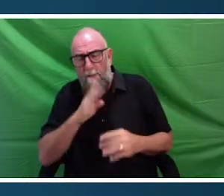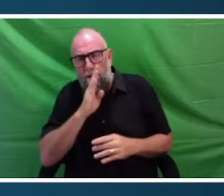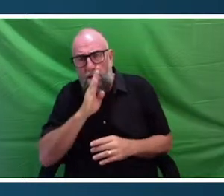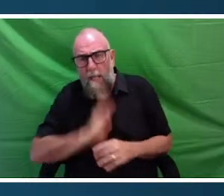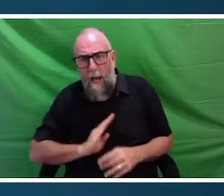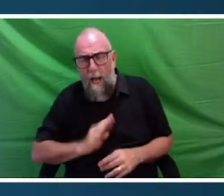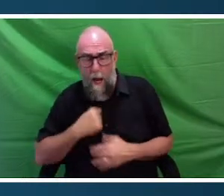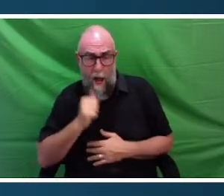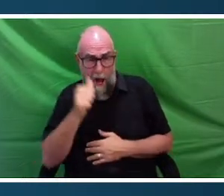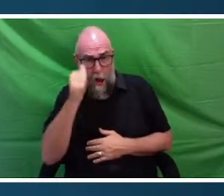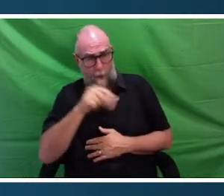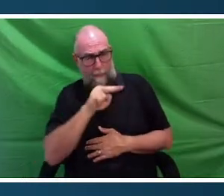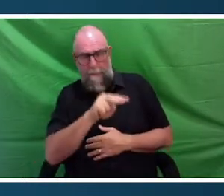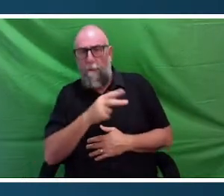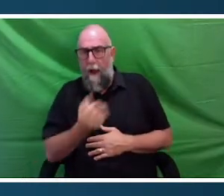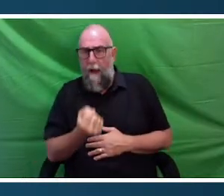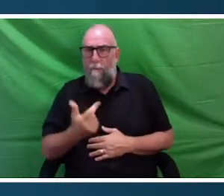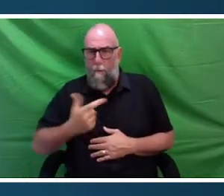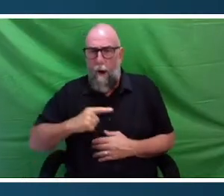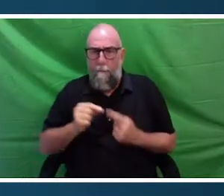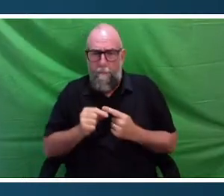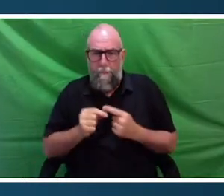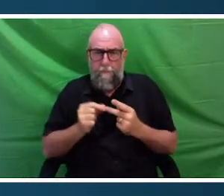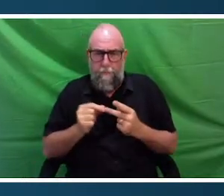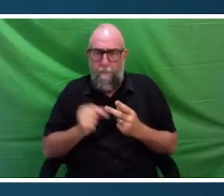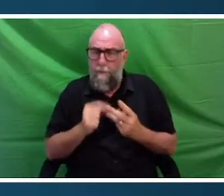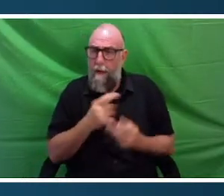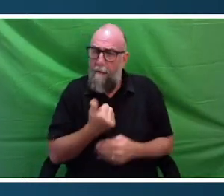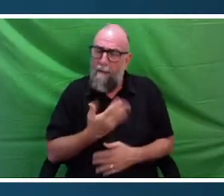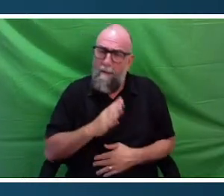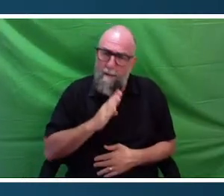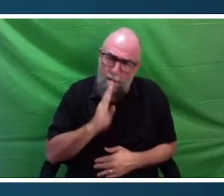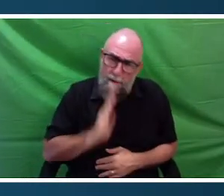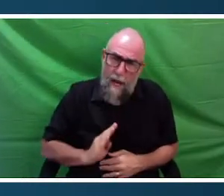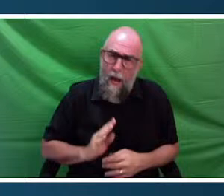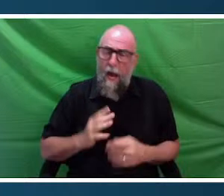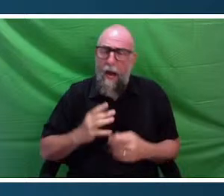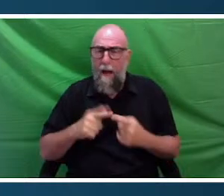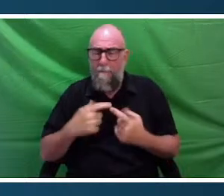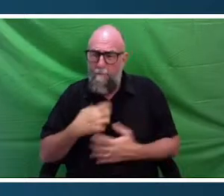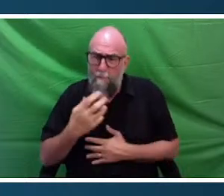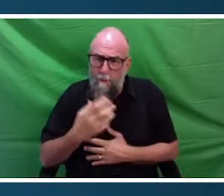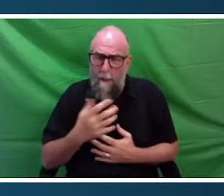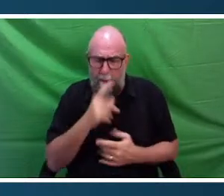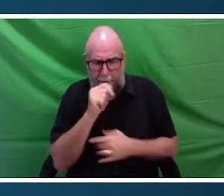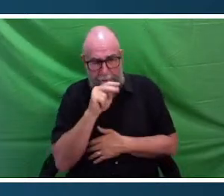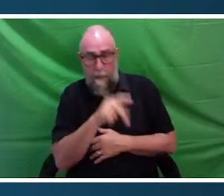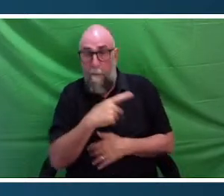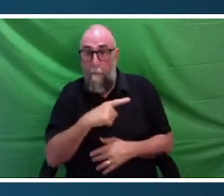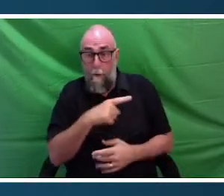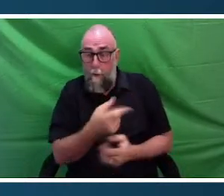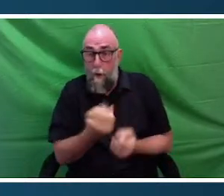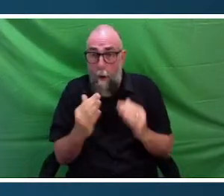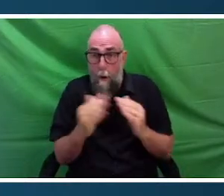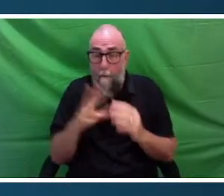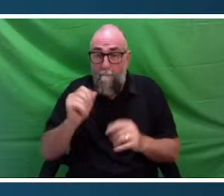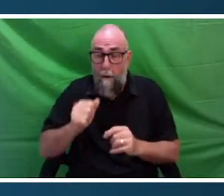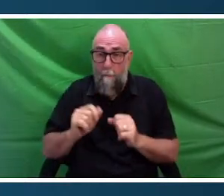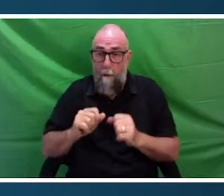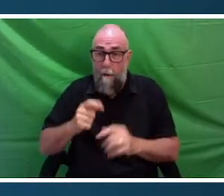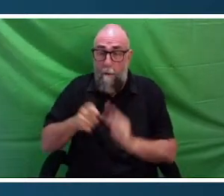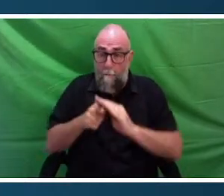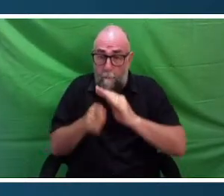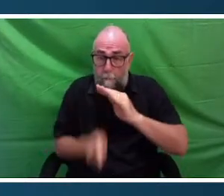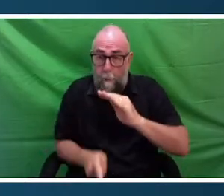reasons to be sad and sorrowful when you have been just displaced from your home by bombardments, shelling, and